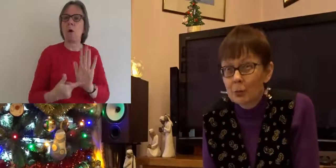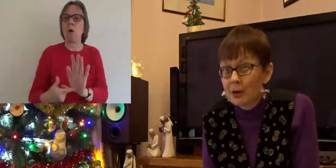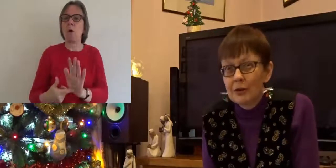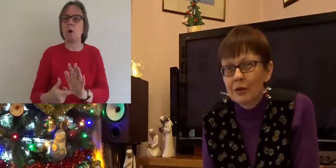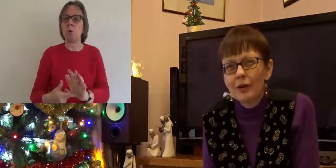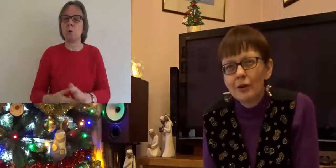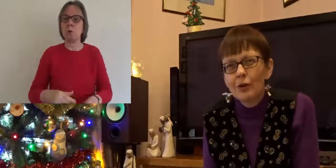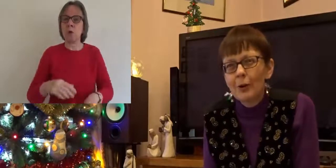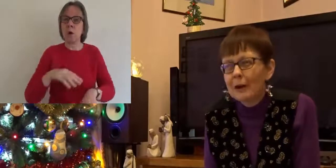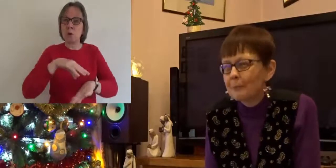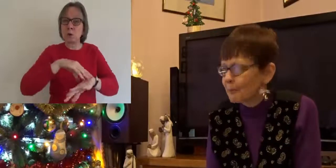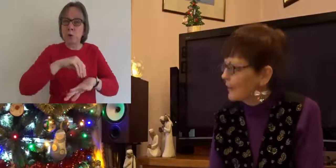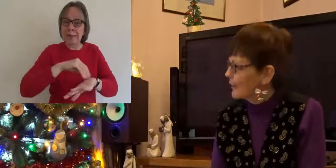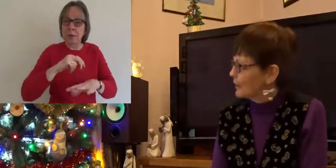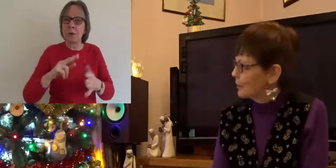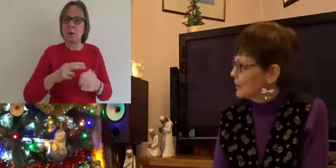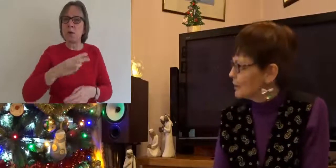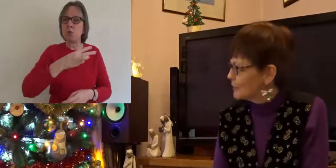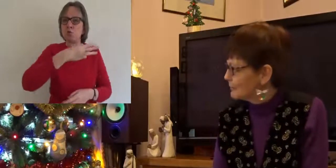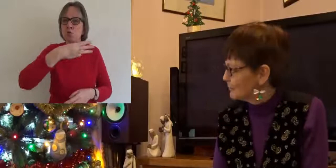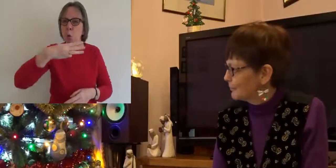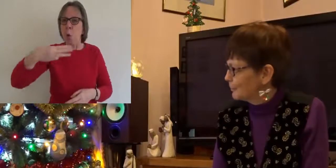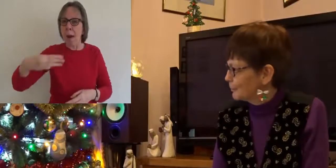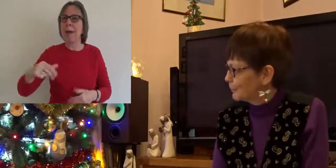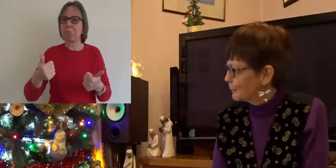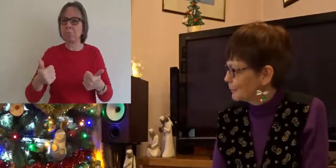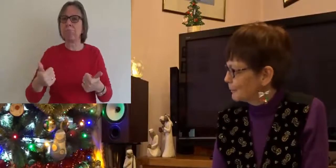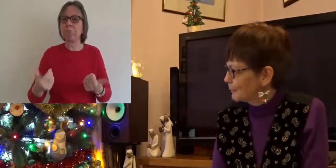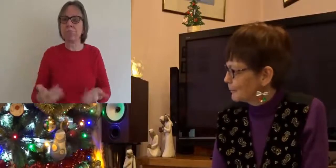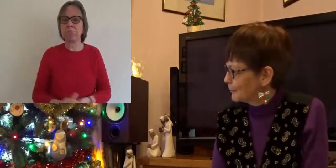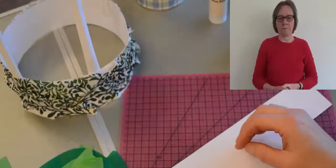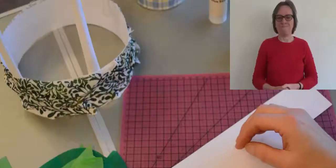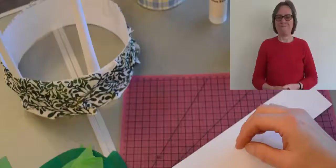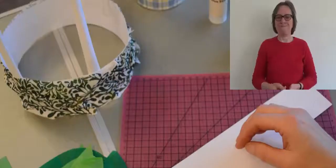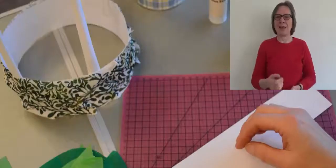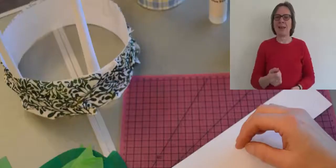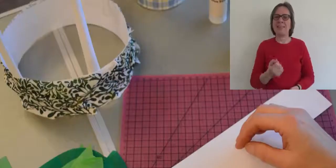like Sweden and Norway. Thanks, Rach.